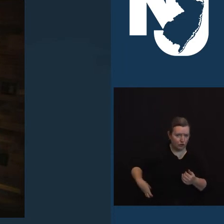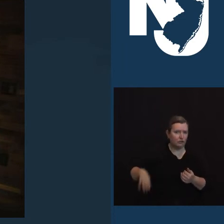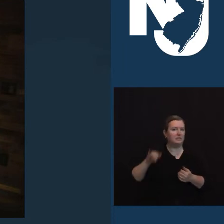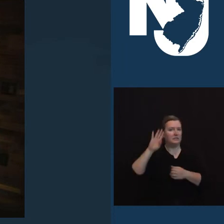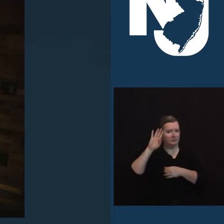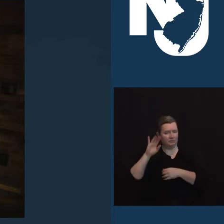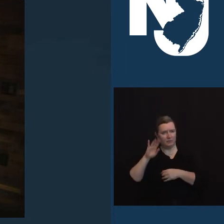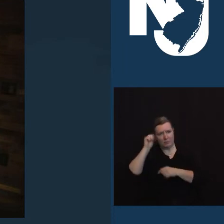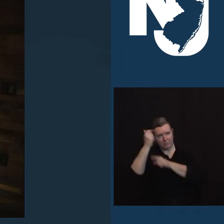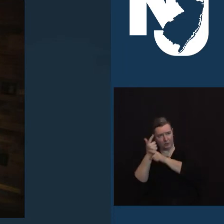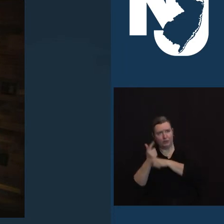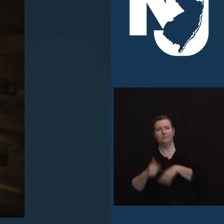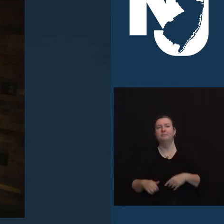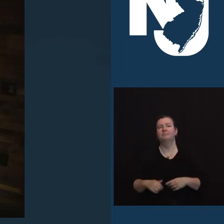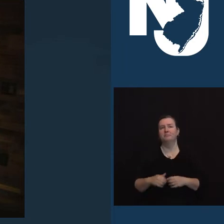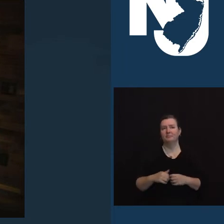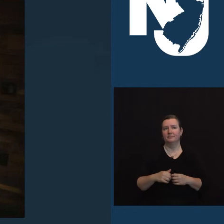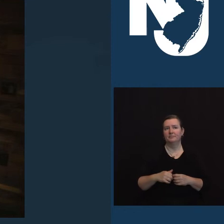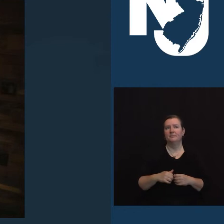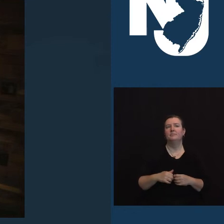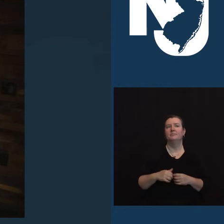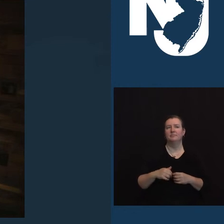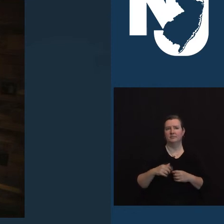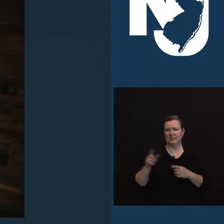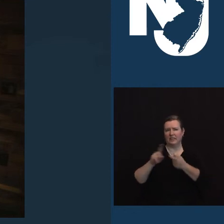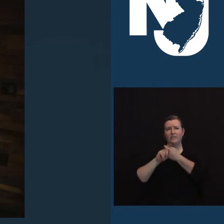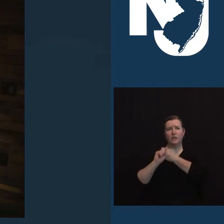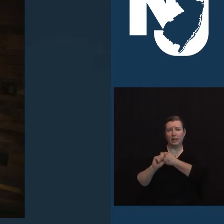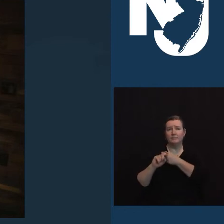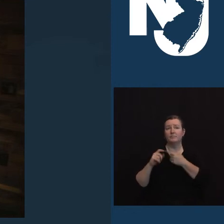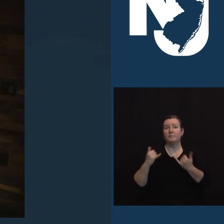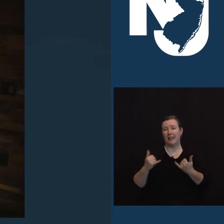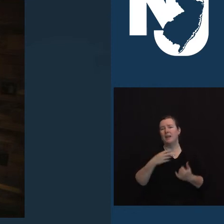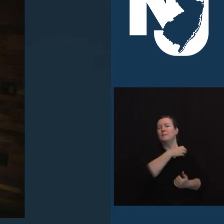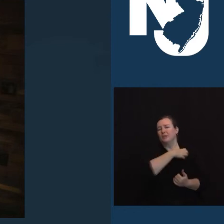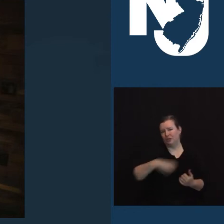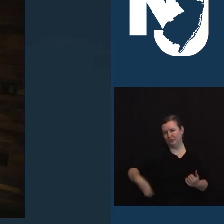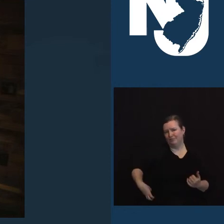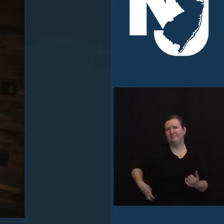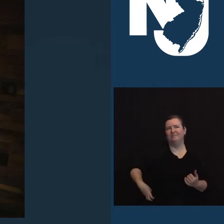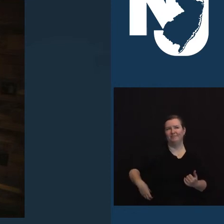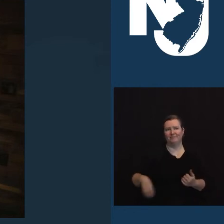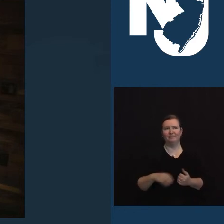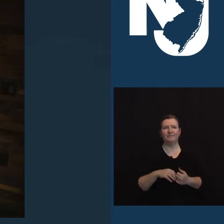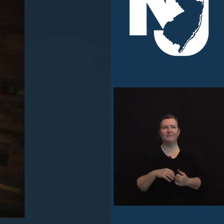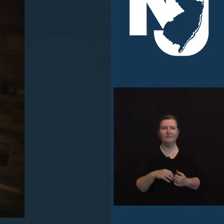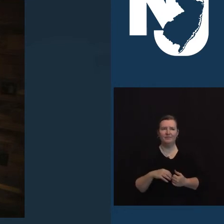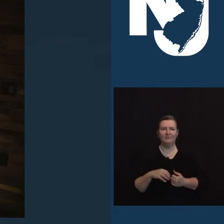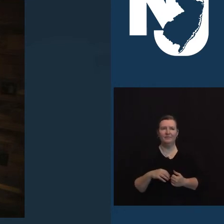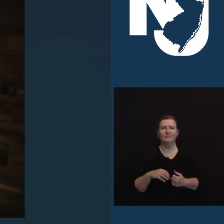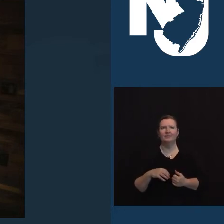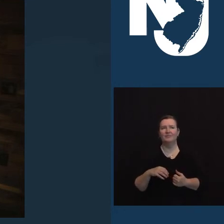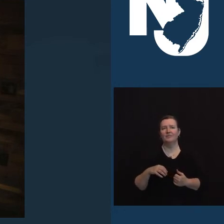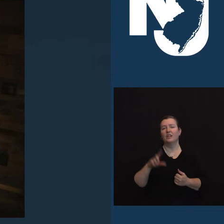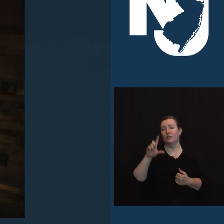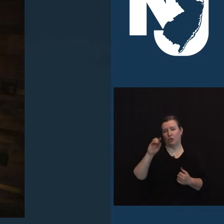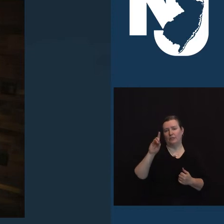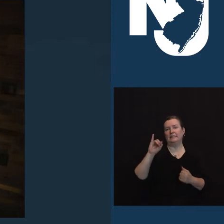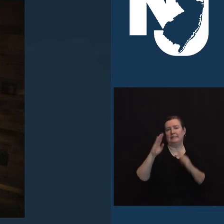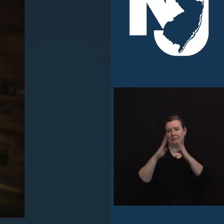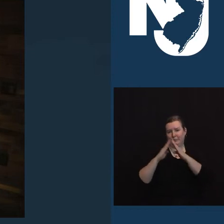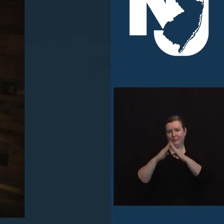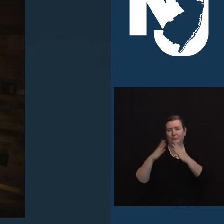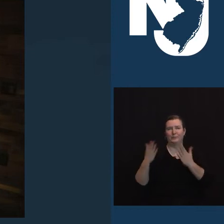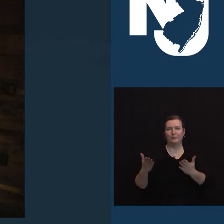mine, Scott, is the current mayor of Lodi. Besides the father and brother, TJ also leaves behind his